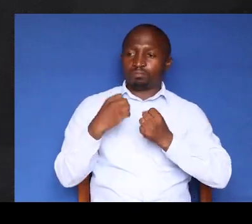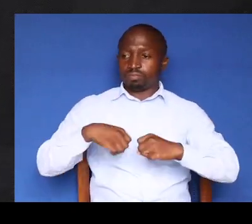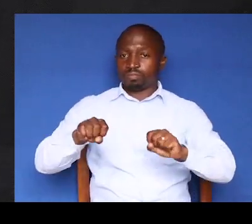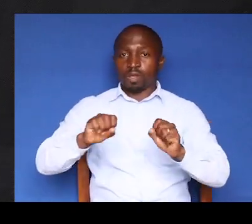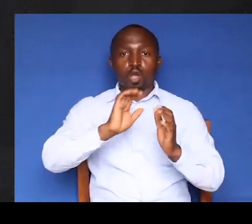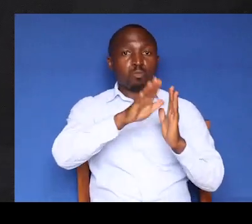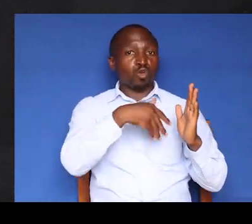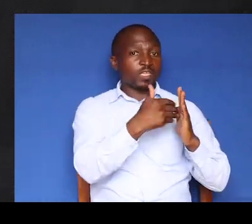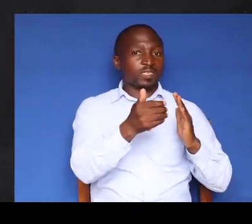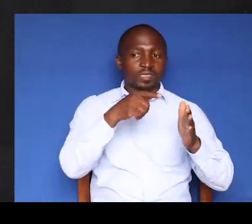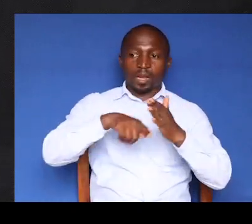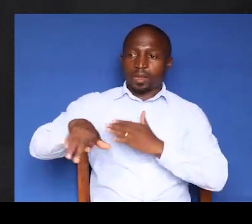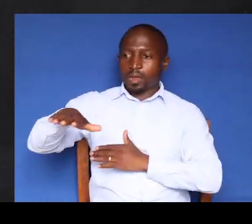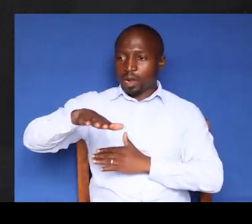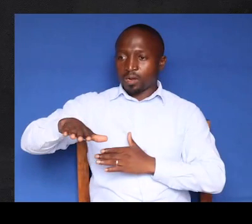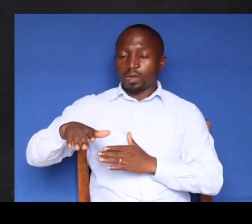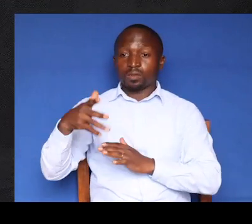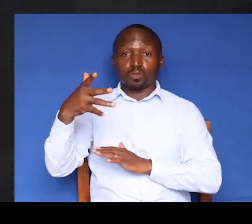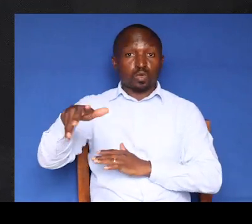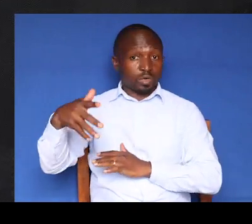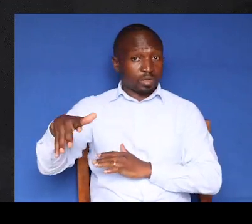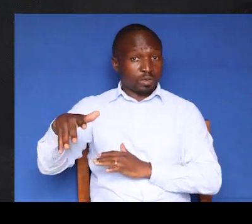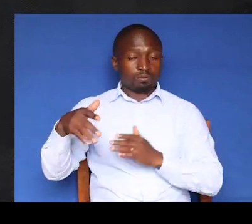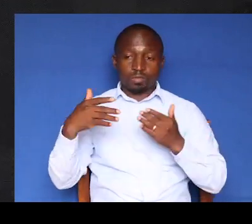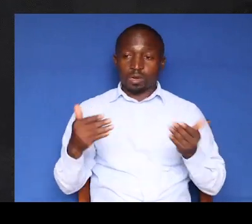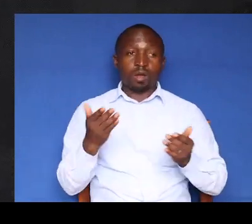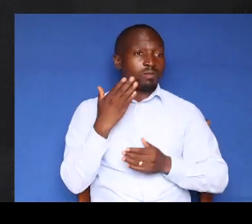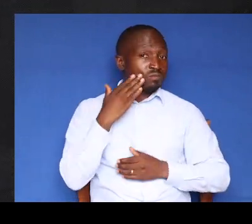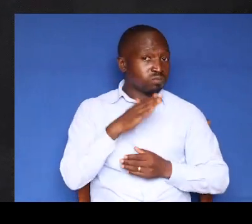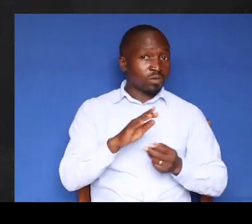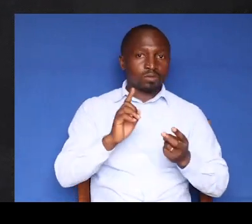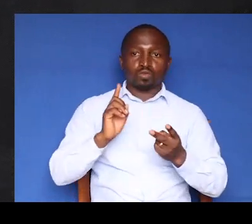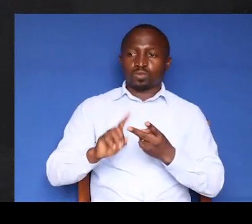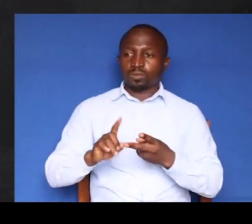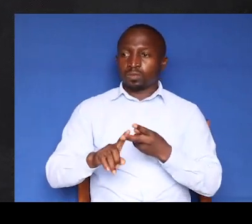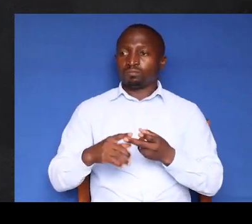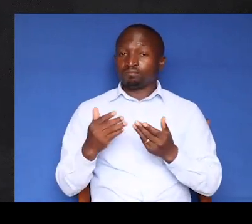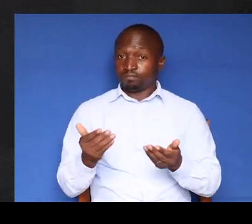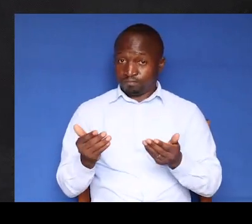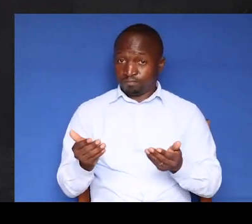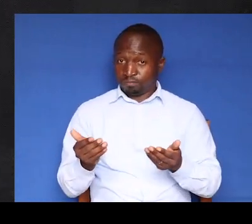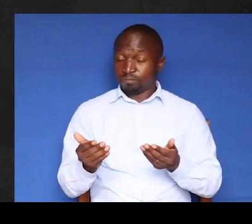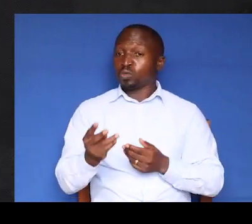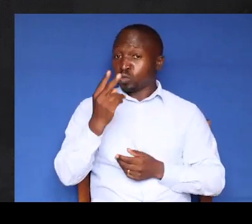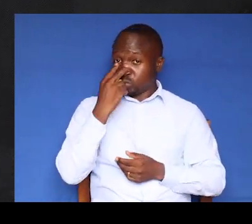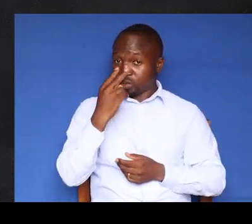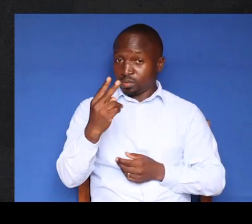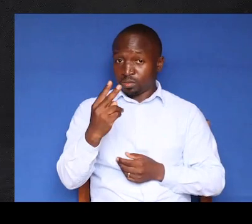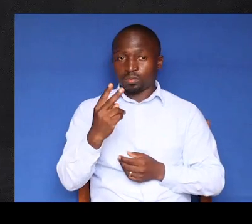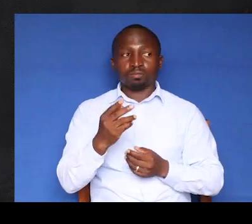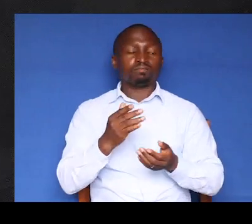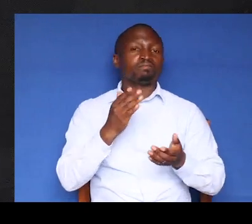projects in areas of catchment area. So it is important to make such consideration,